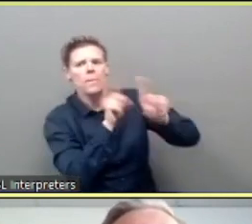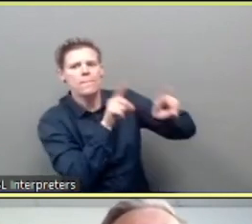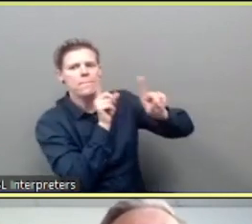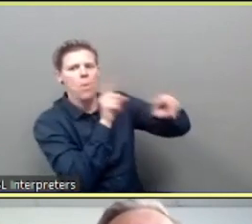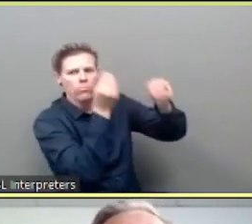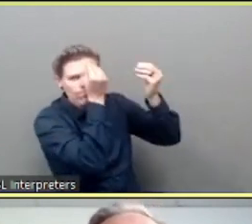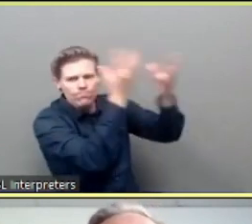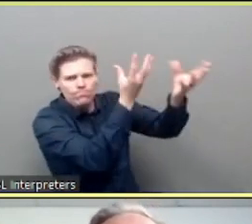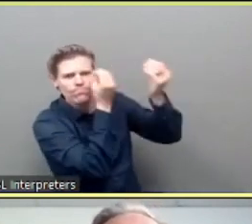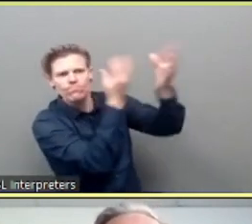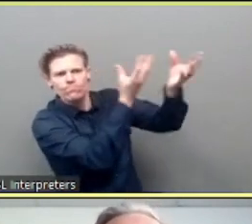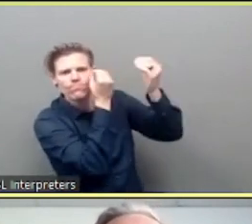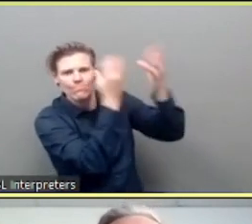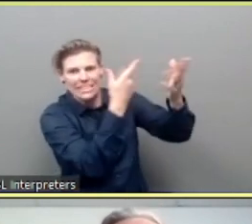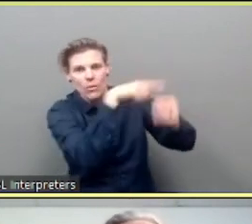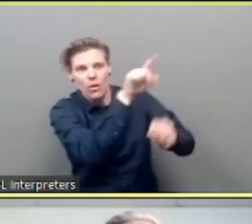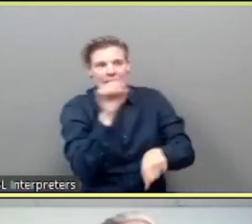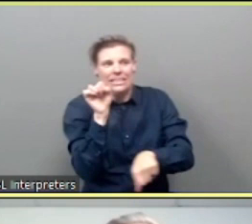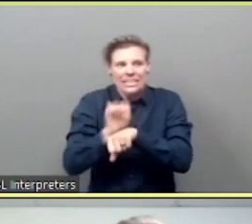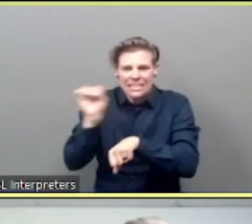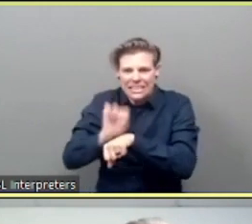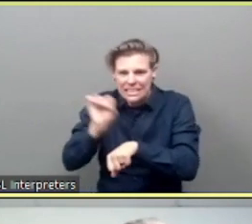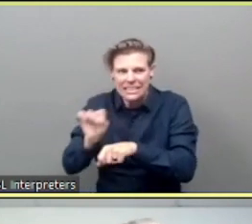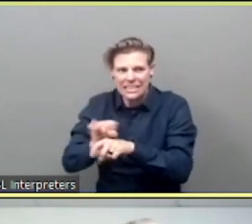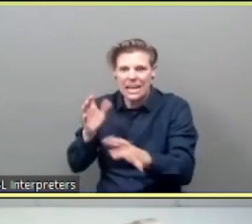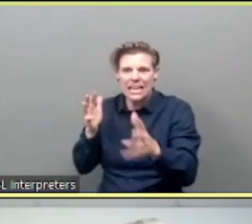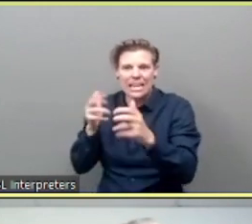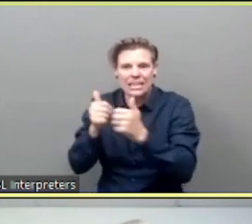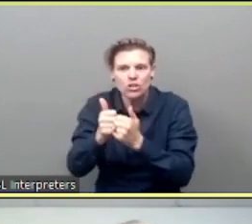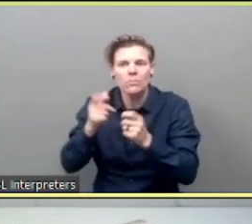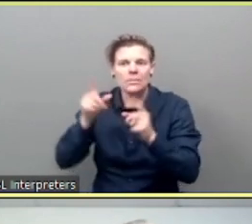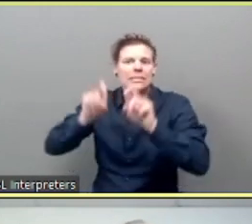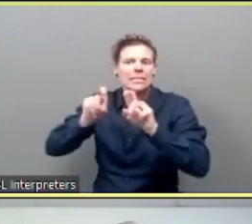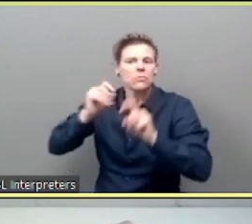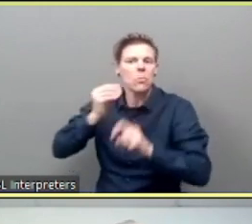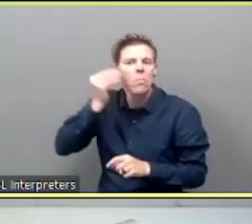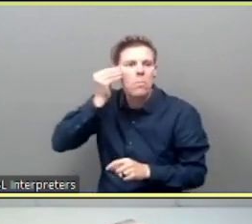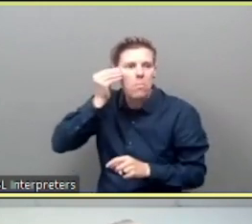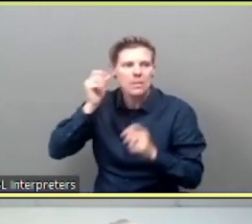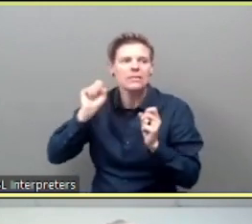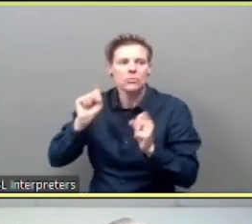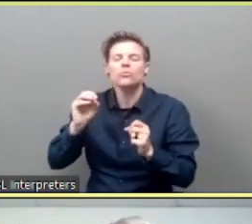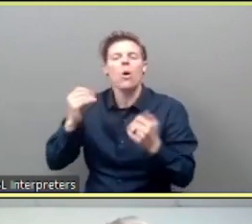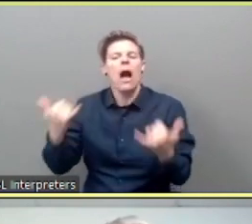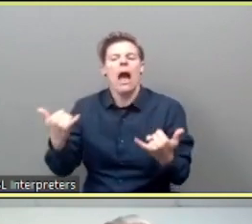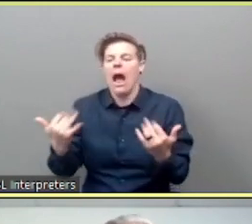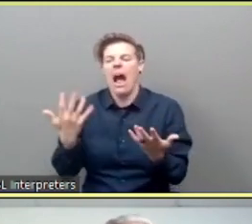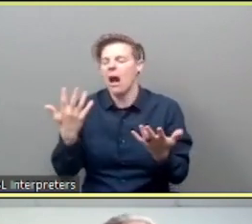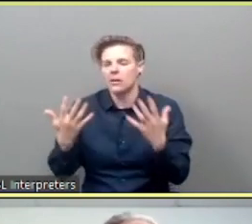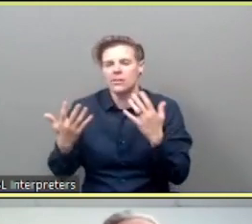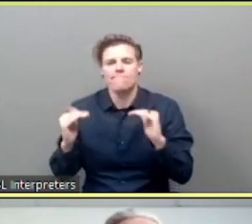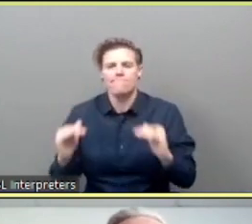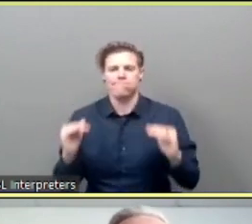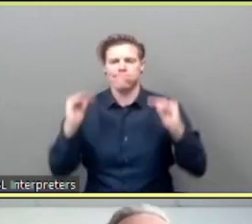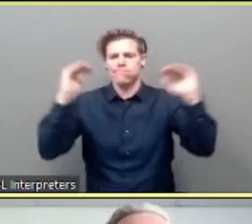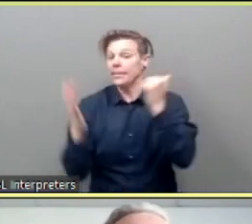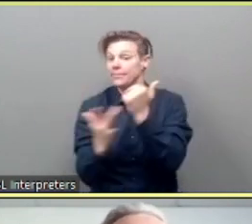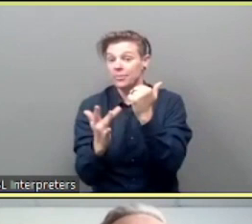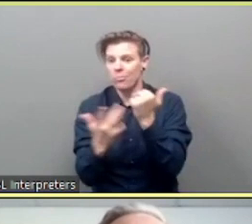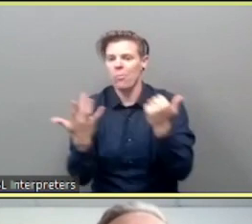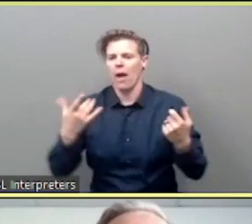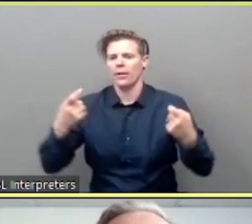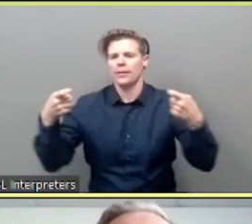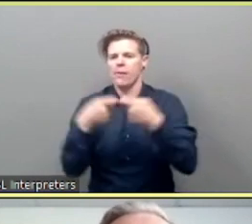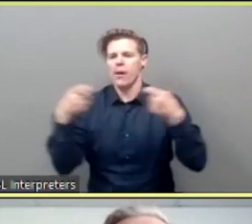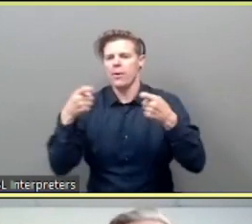just does one test at home. Some of the newer tests are set up electronically to report your results, but